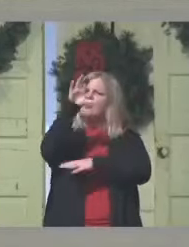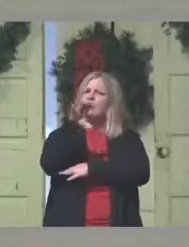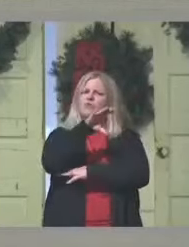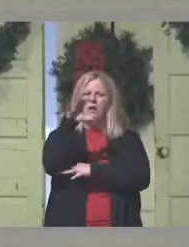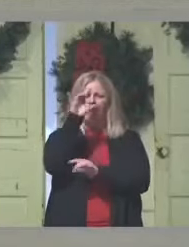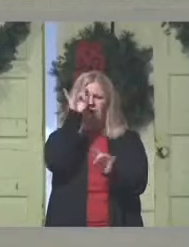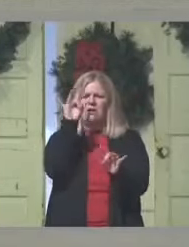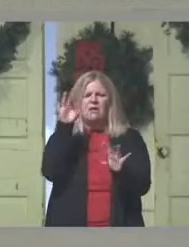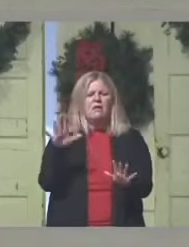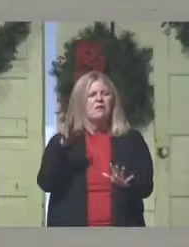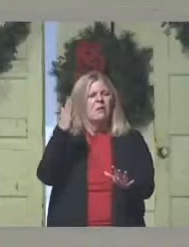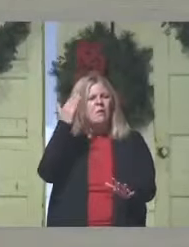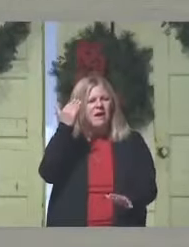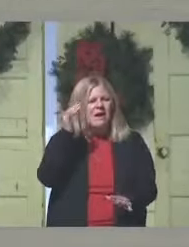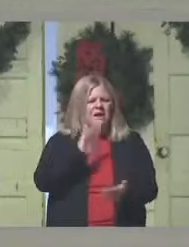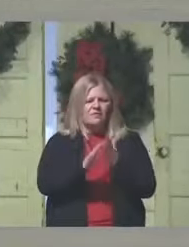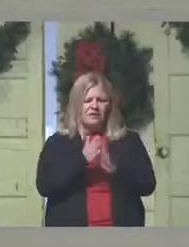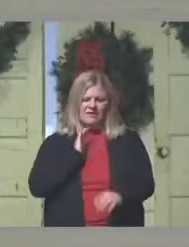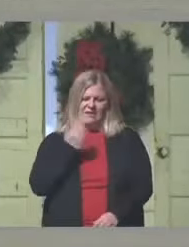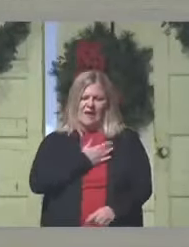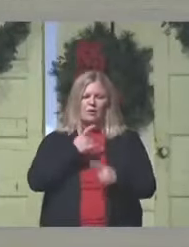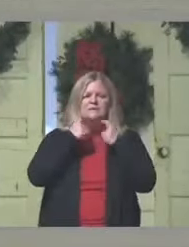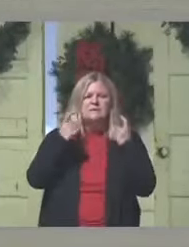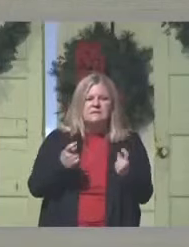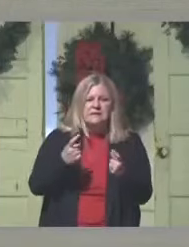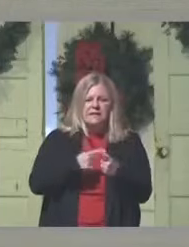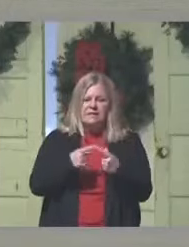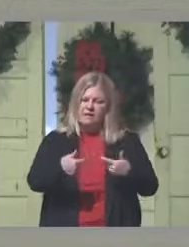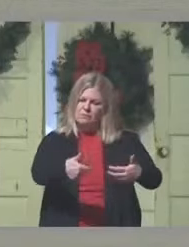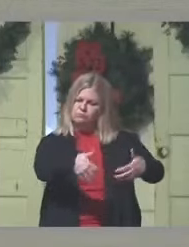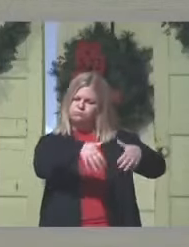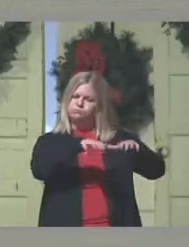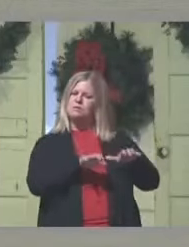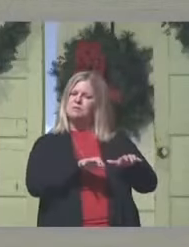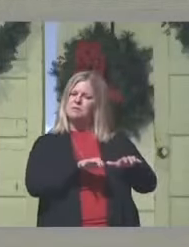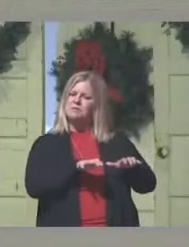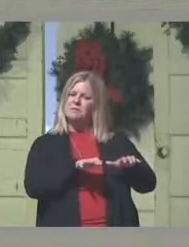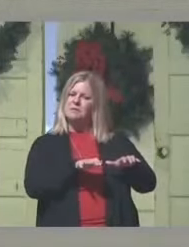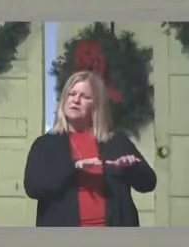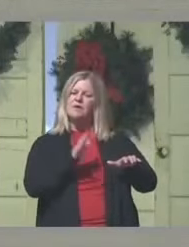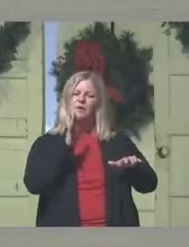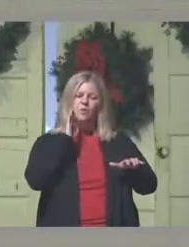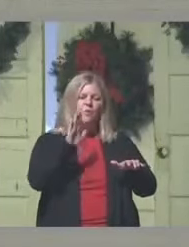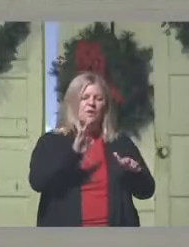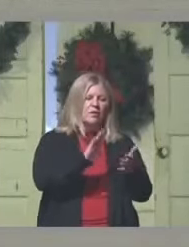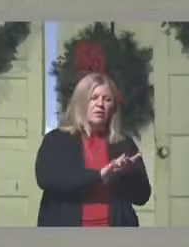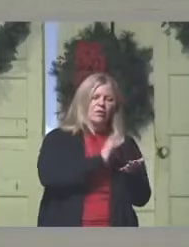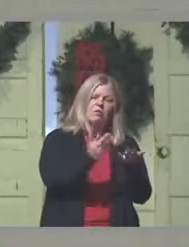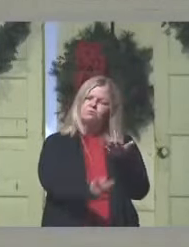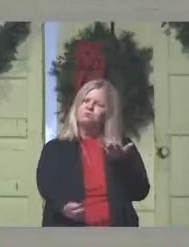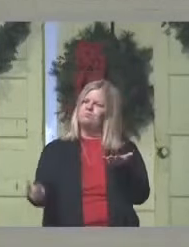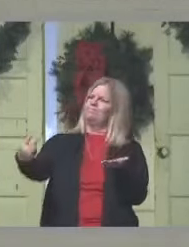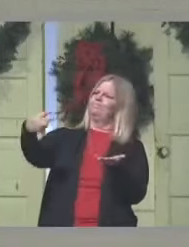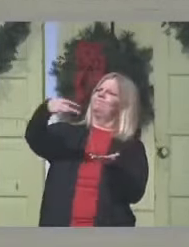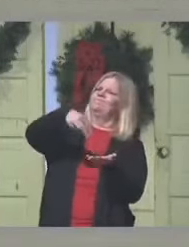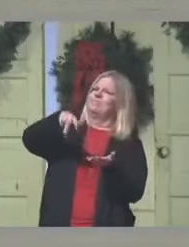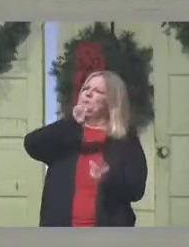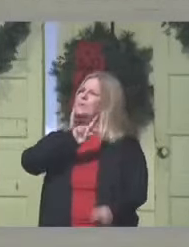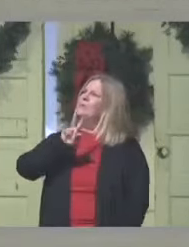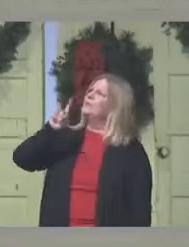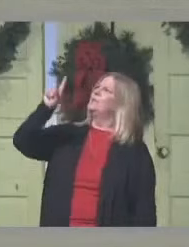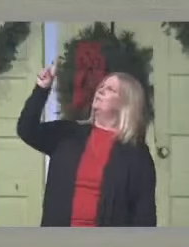of our wrongs. He would then be buried in an earthen tomb. He would gloriously be raised from the dead to ascend